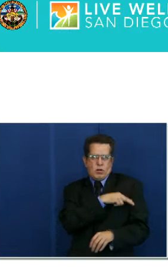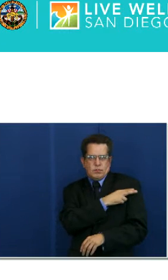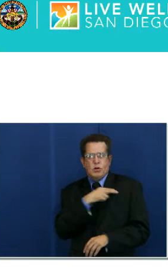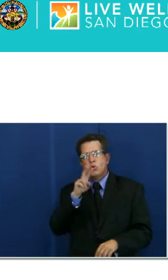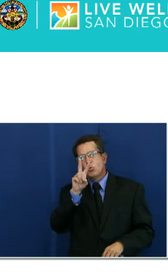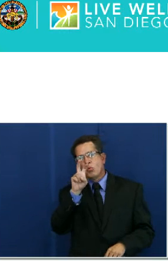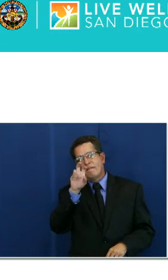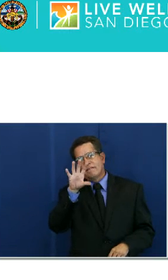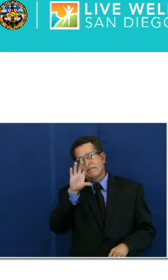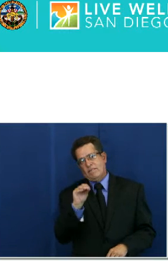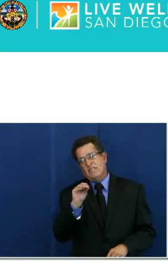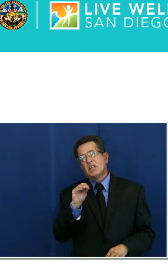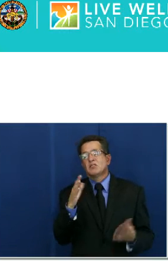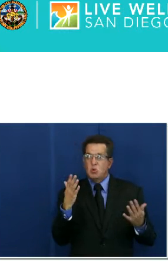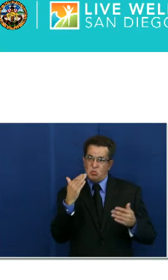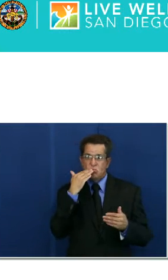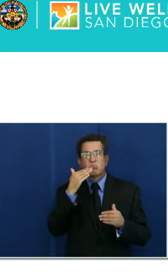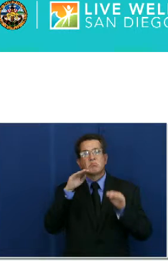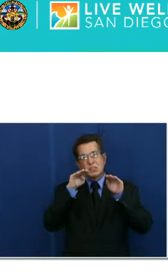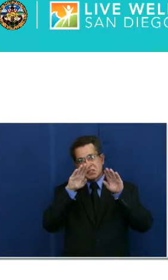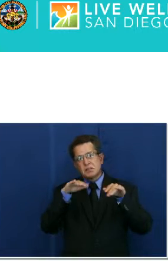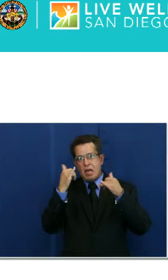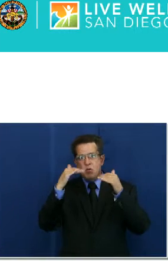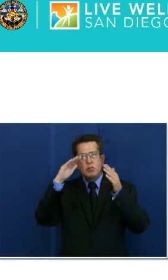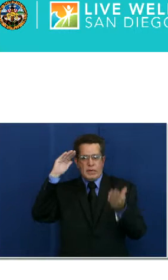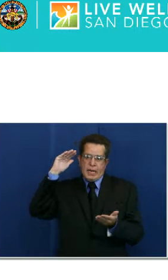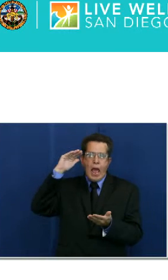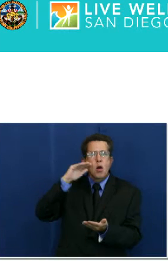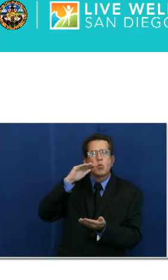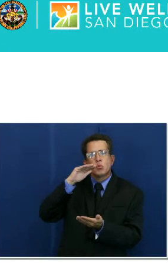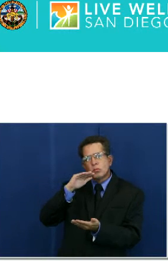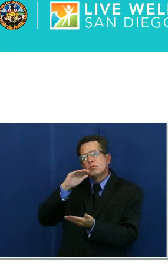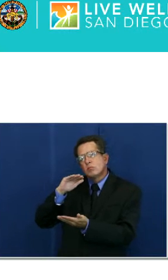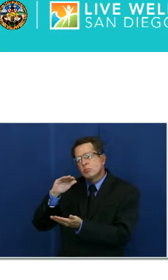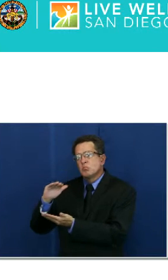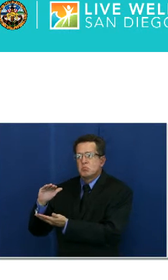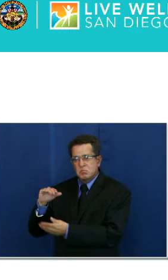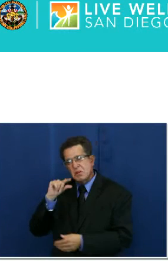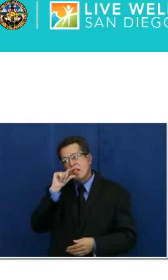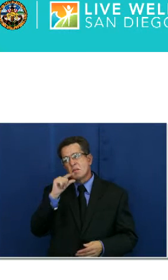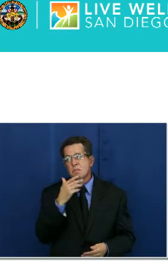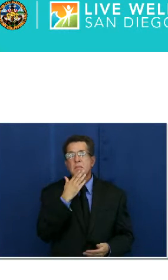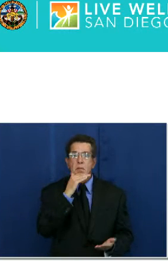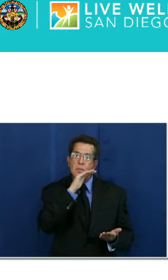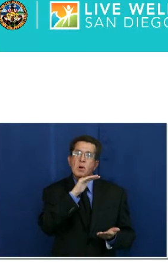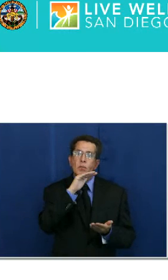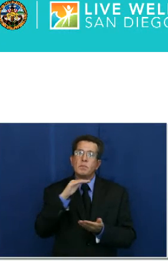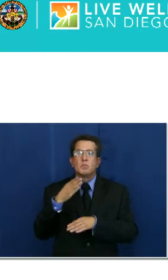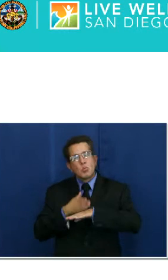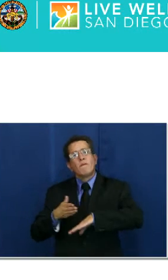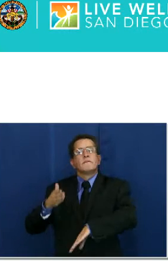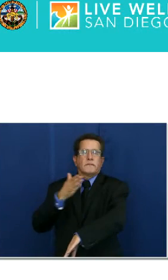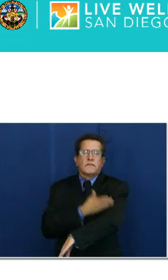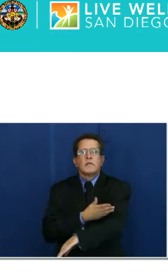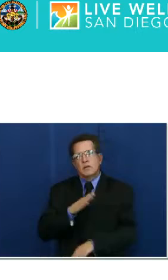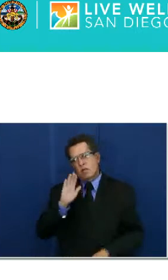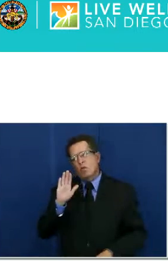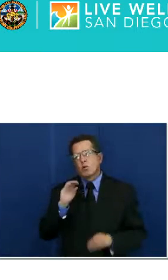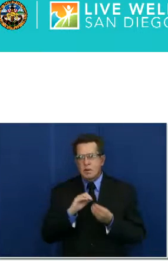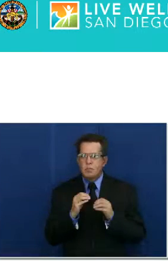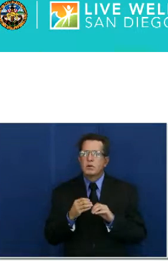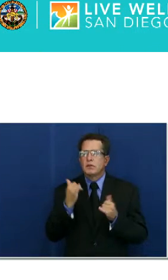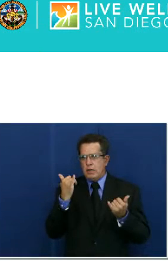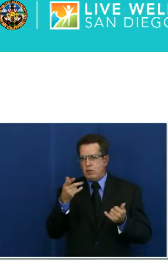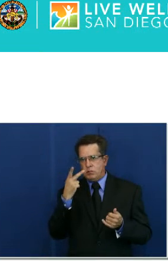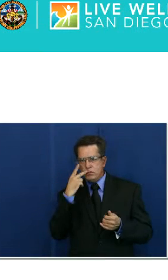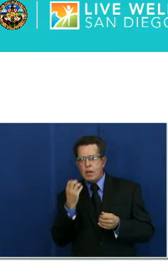Again, holding generally steady. Down a little bit from where we were a few weeks ago. This is certainly encouraging. Next slide, you will see our